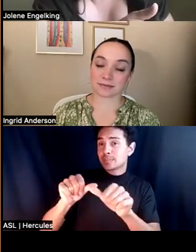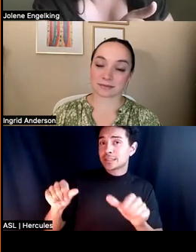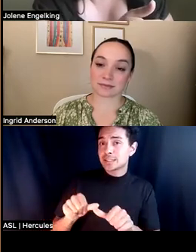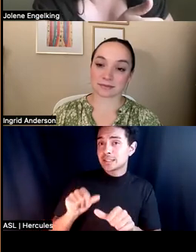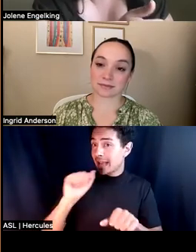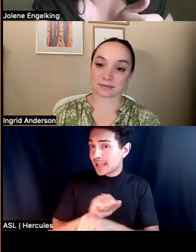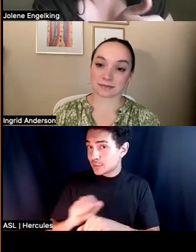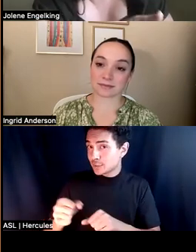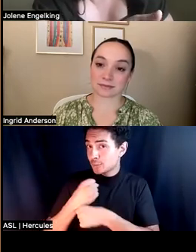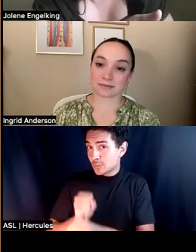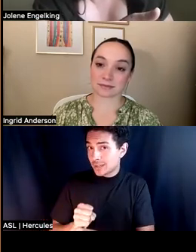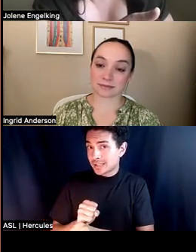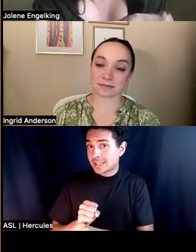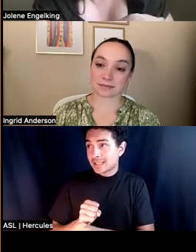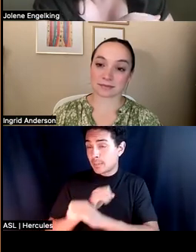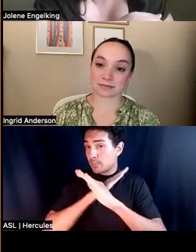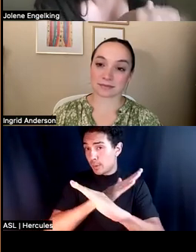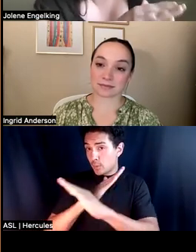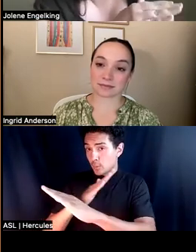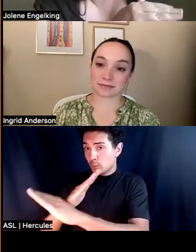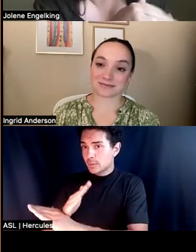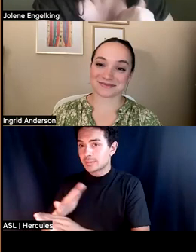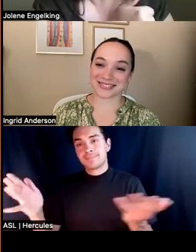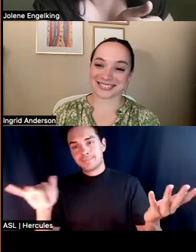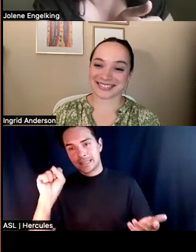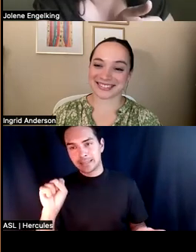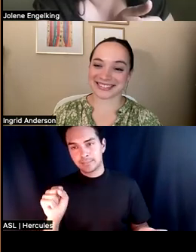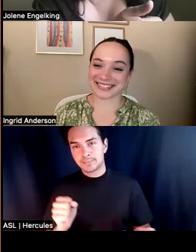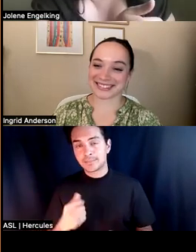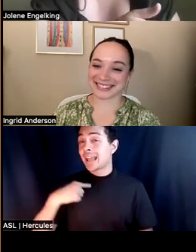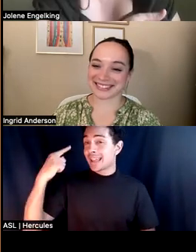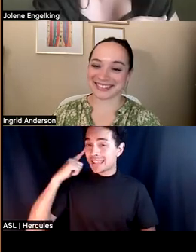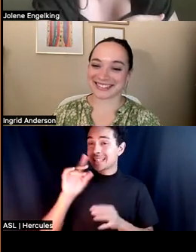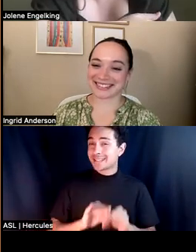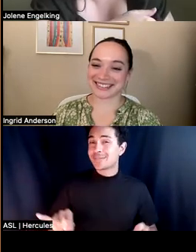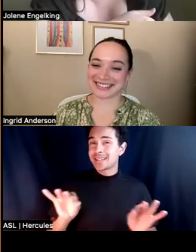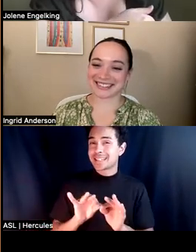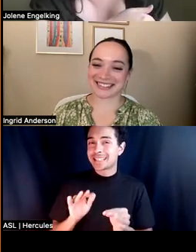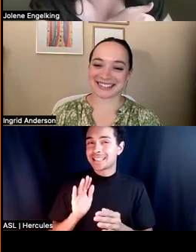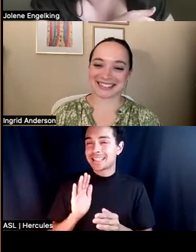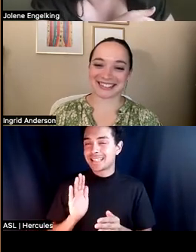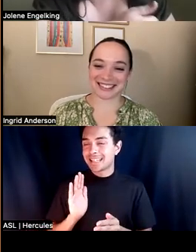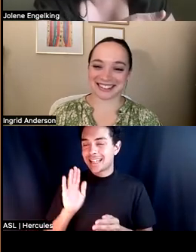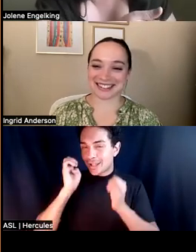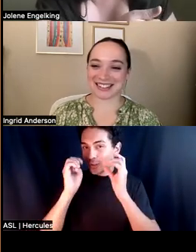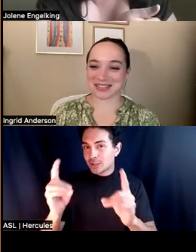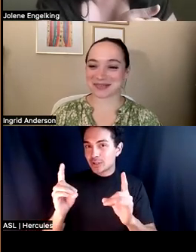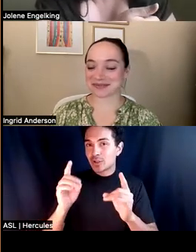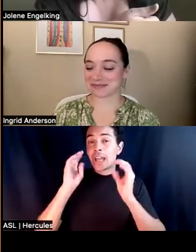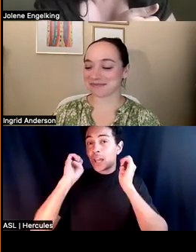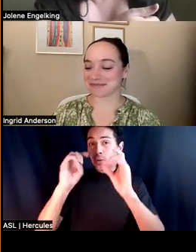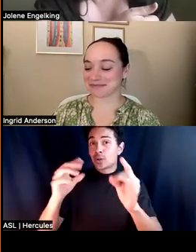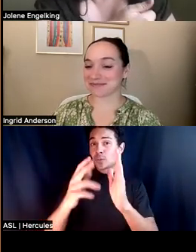actually creating arbitrary barriers? And my answer is yes, to be clear. I do think that some of our educational requirements create arbitrary